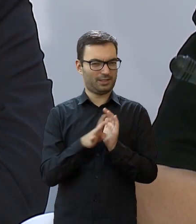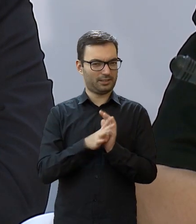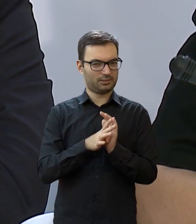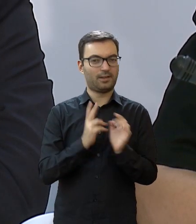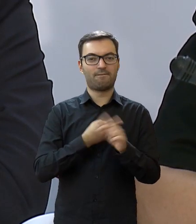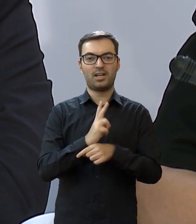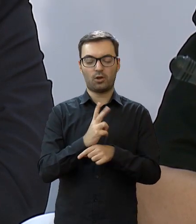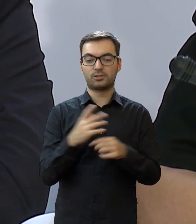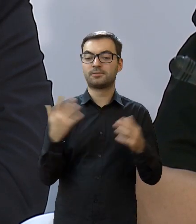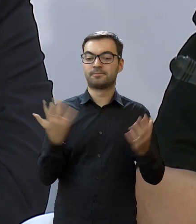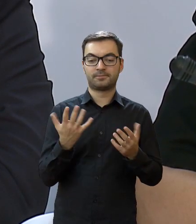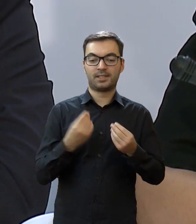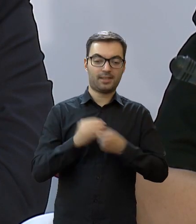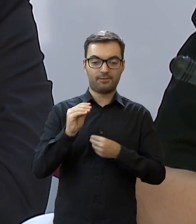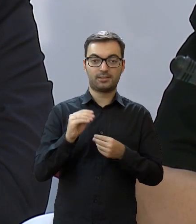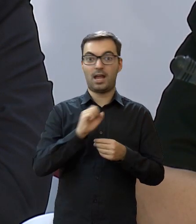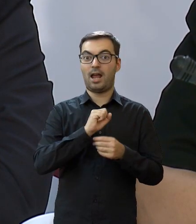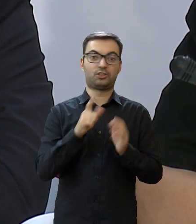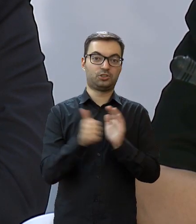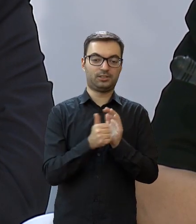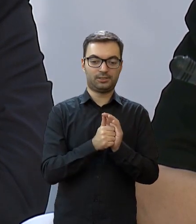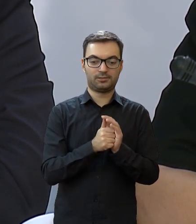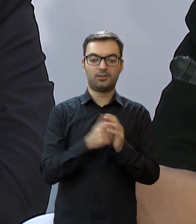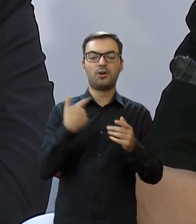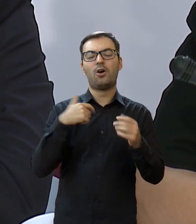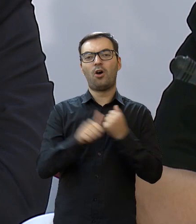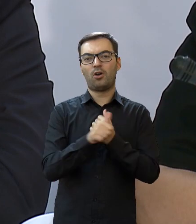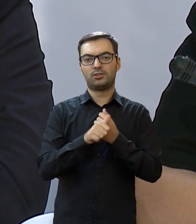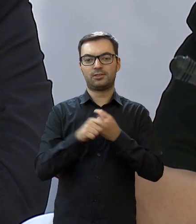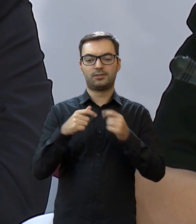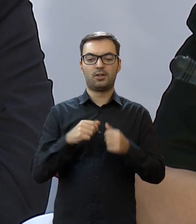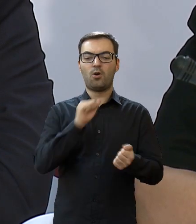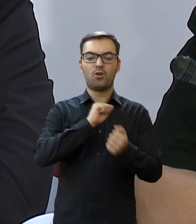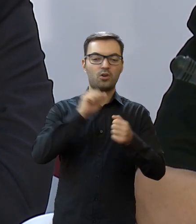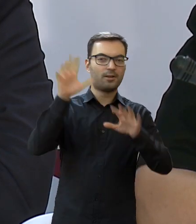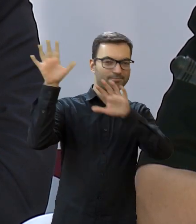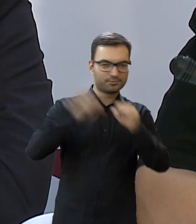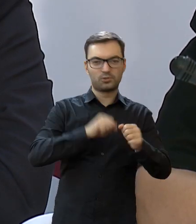16 of them concern the tearing down of banners.